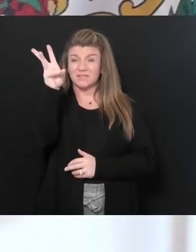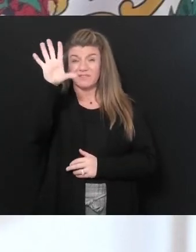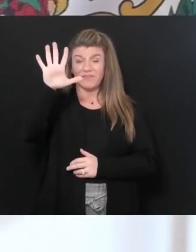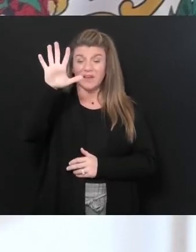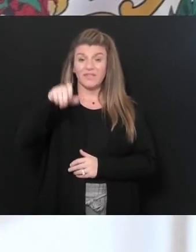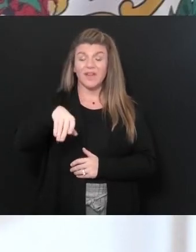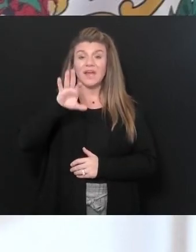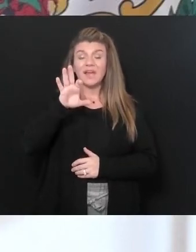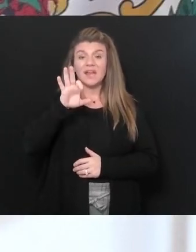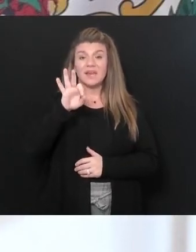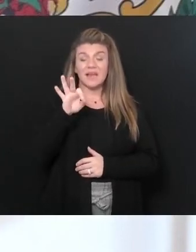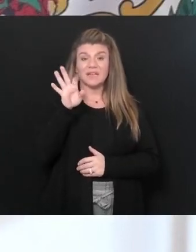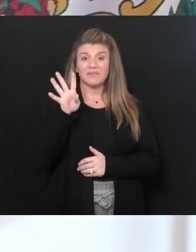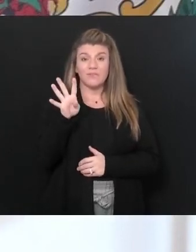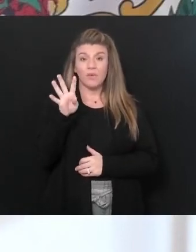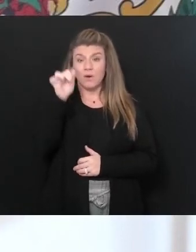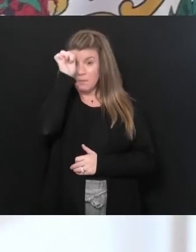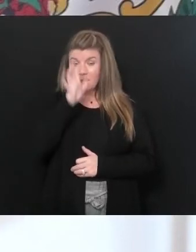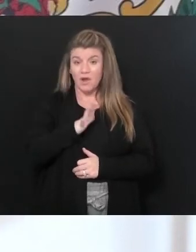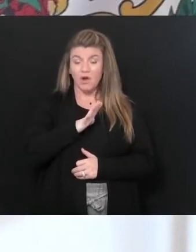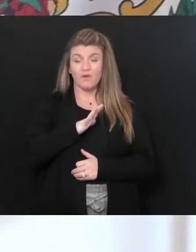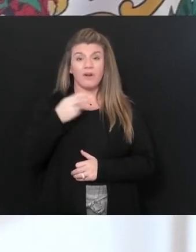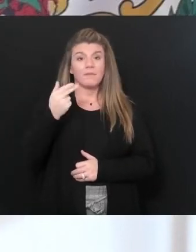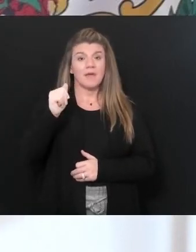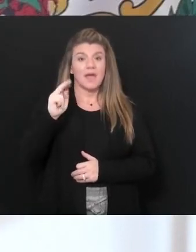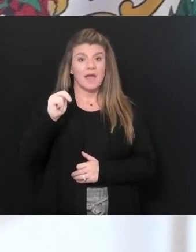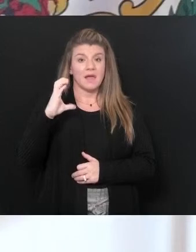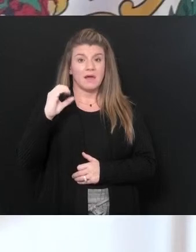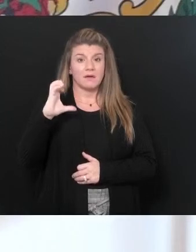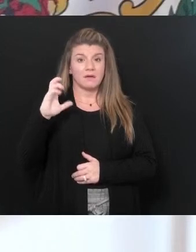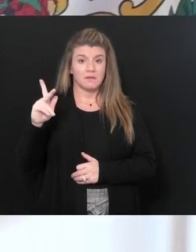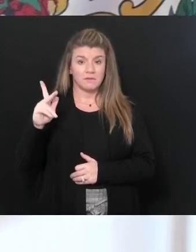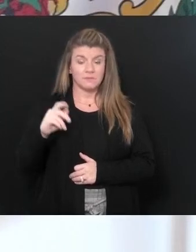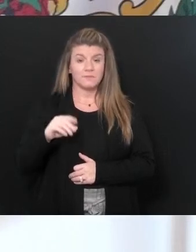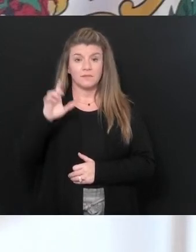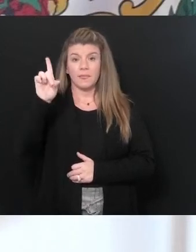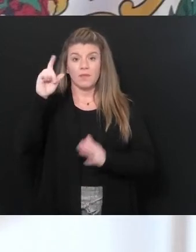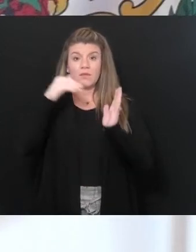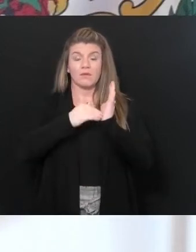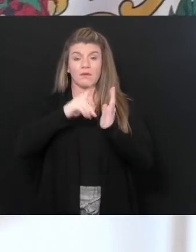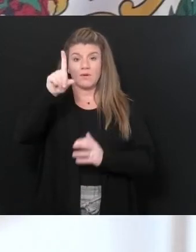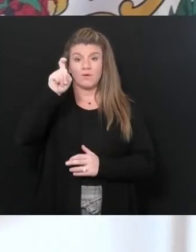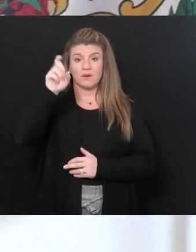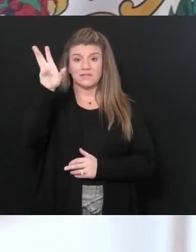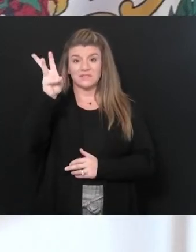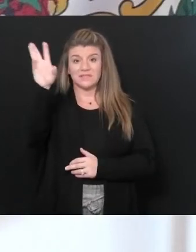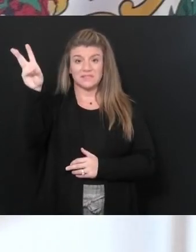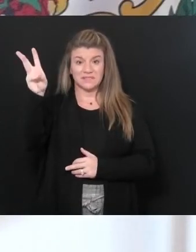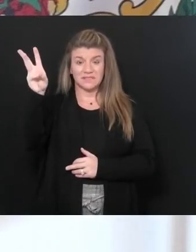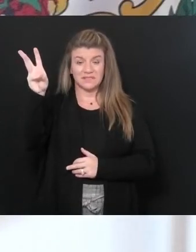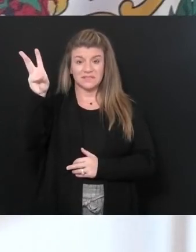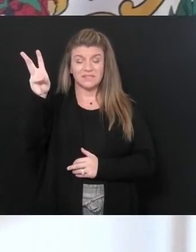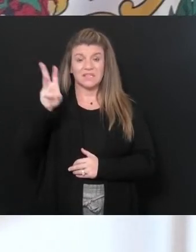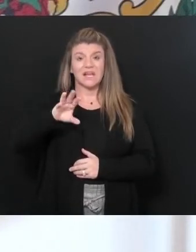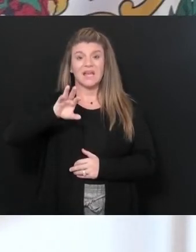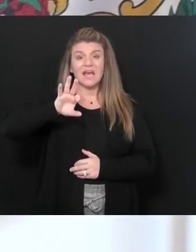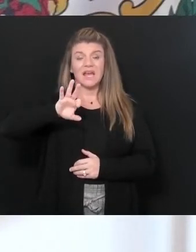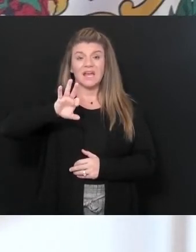death, a 94-year-old male from Hancock County. Our 1,166th death, a